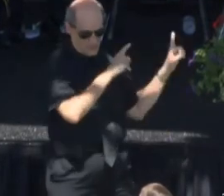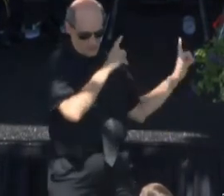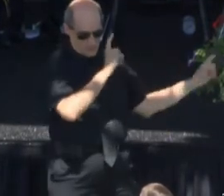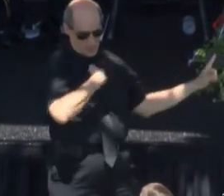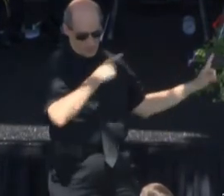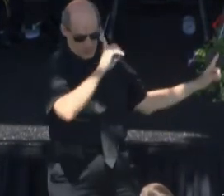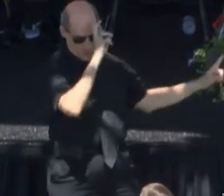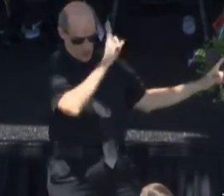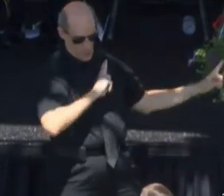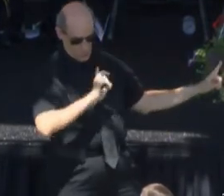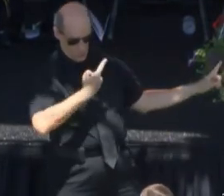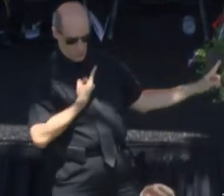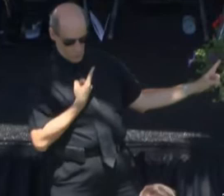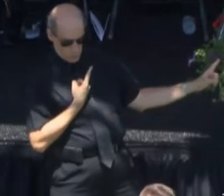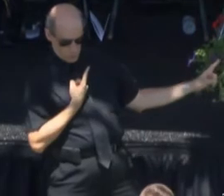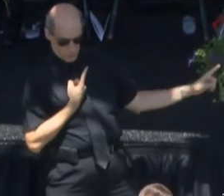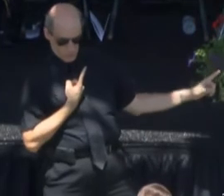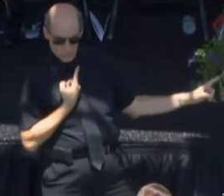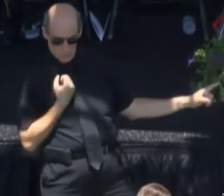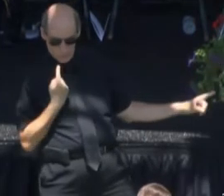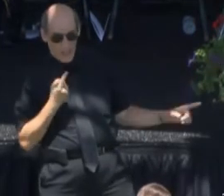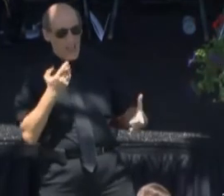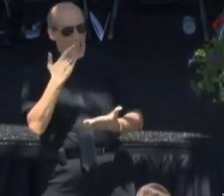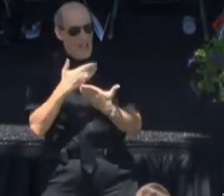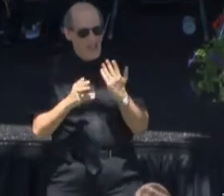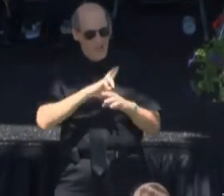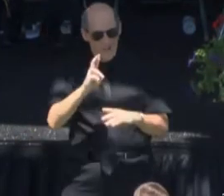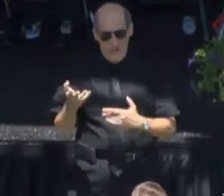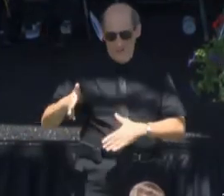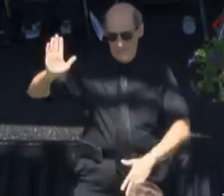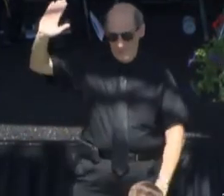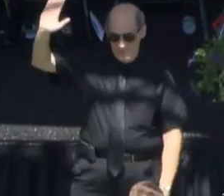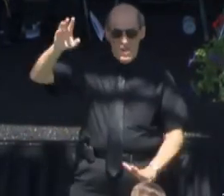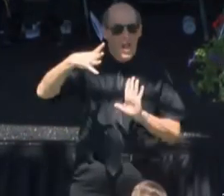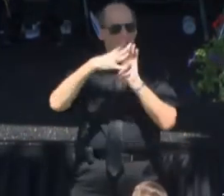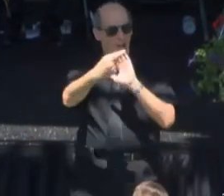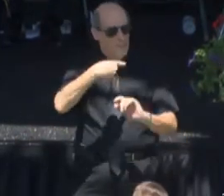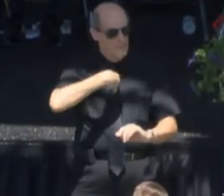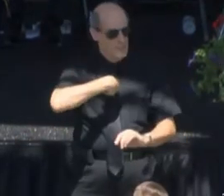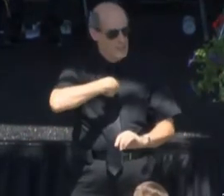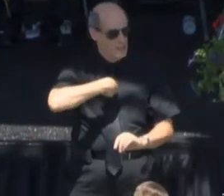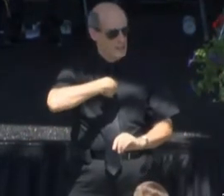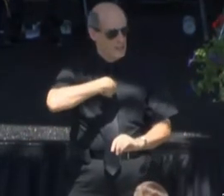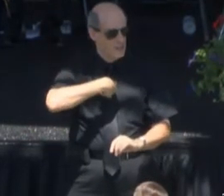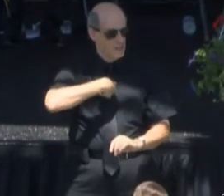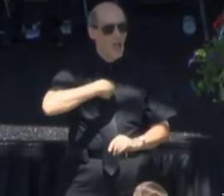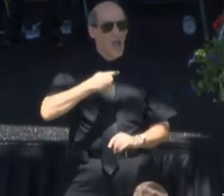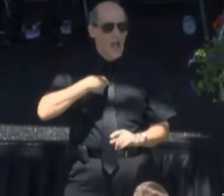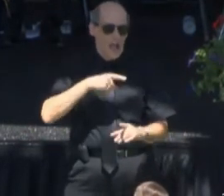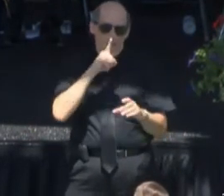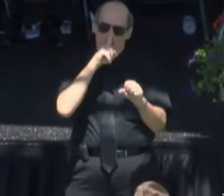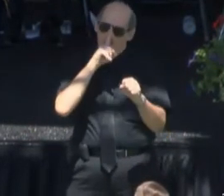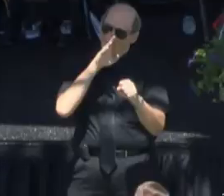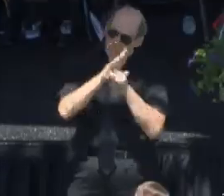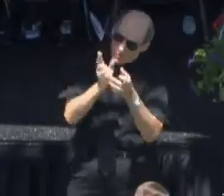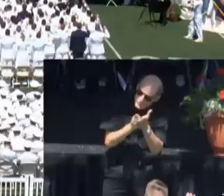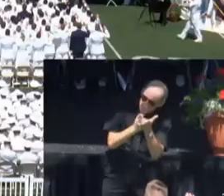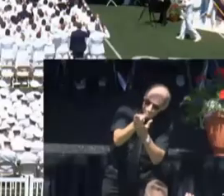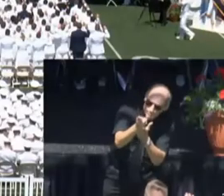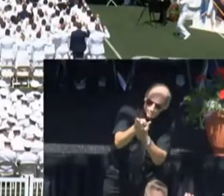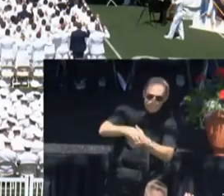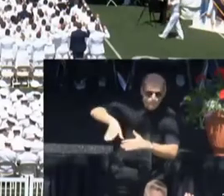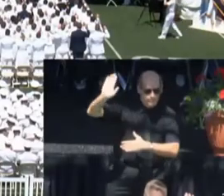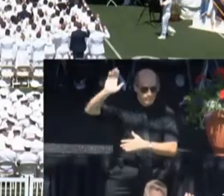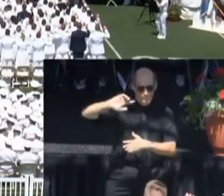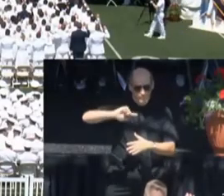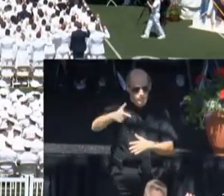honored. All right, raise your right hand. Repeat after me. I do solemnly swear.